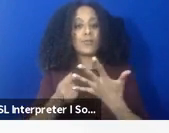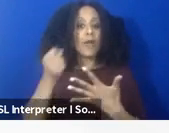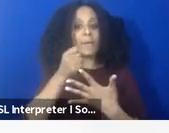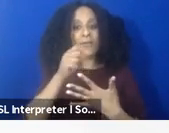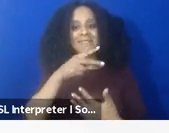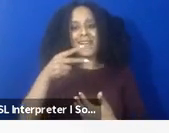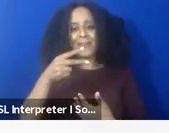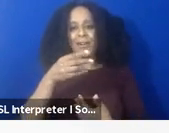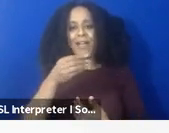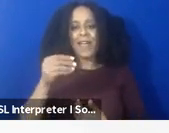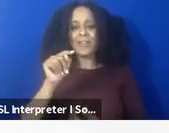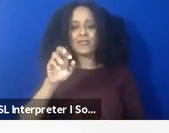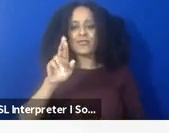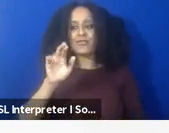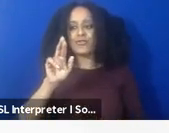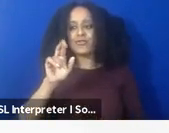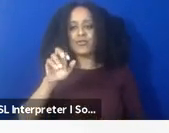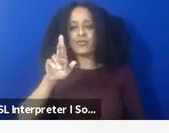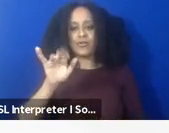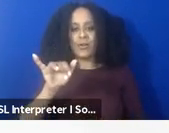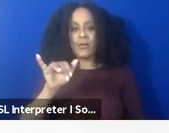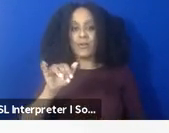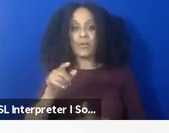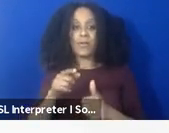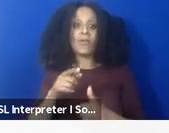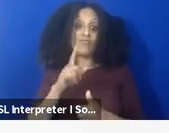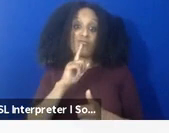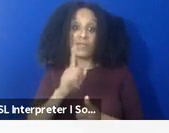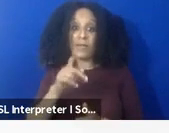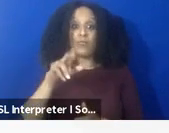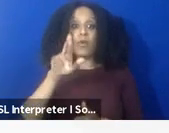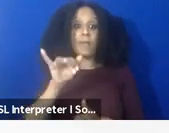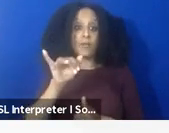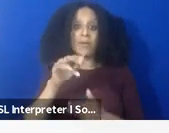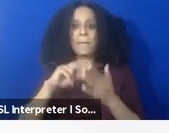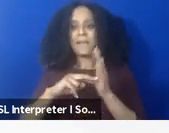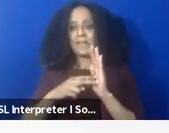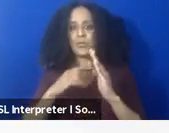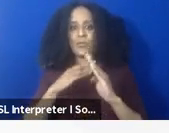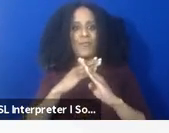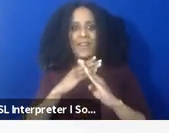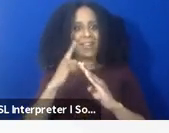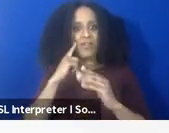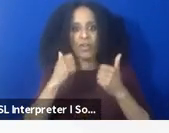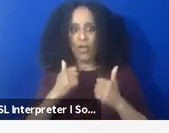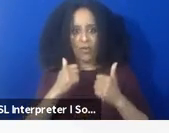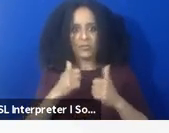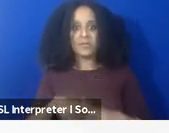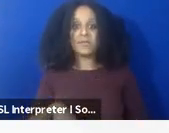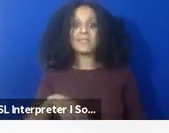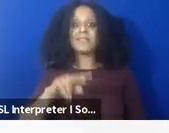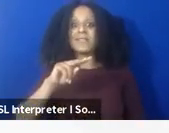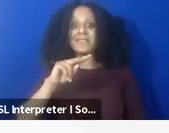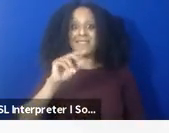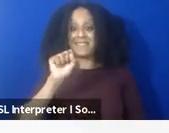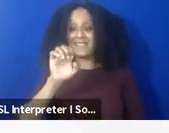tertiary. Primary is going to refer to that we're going to prevent any hearing loss from occurring at all. Secondary is that we're going to get some early